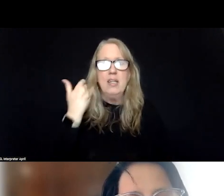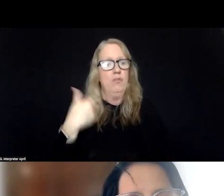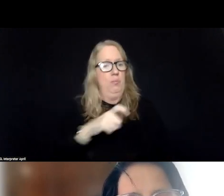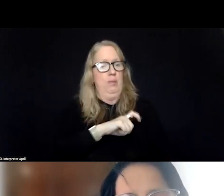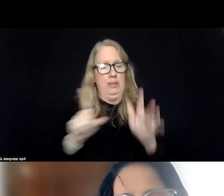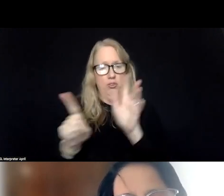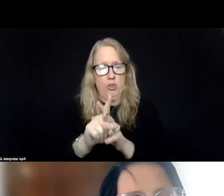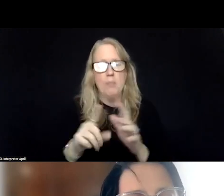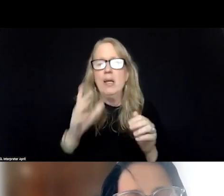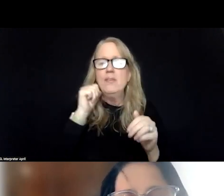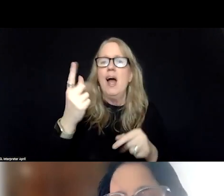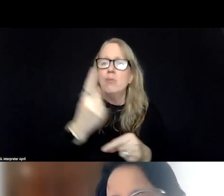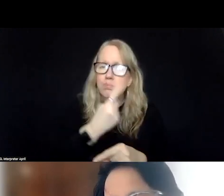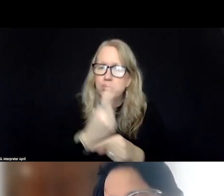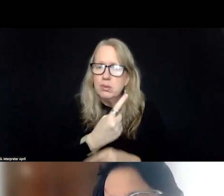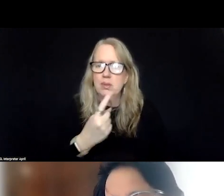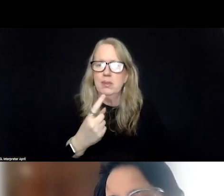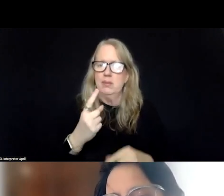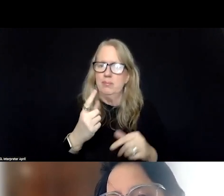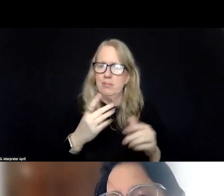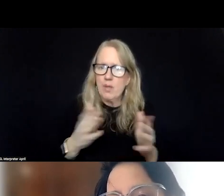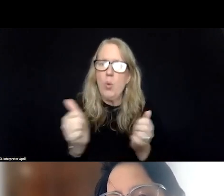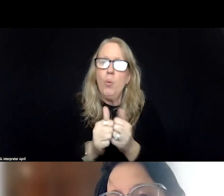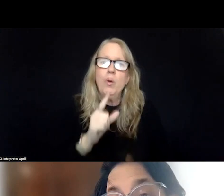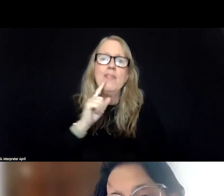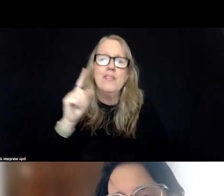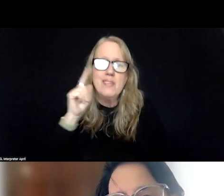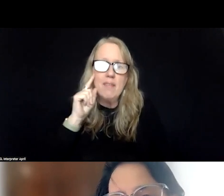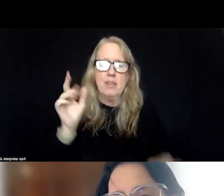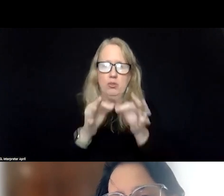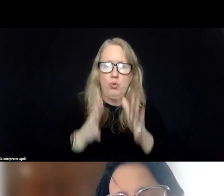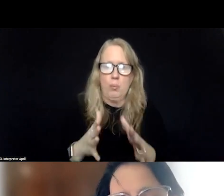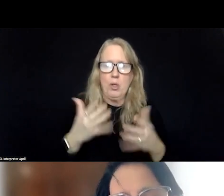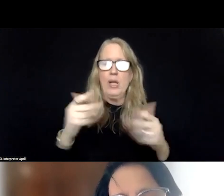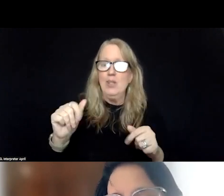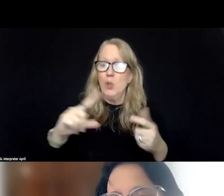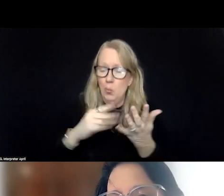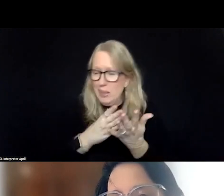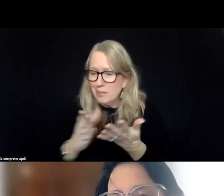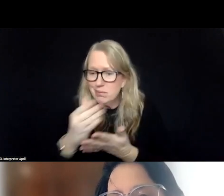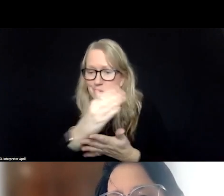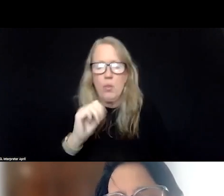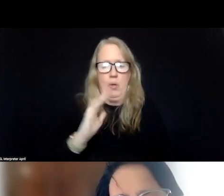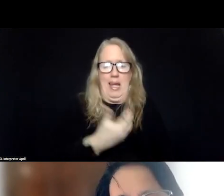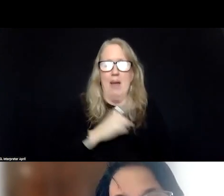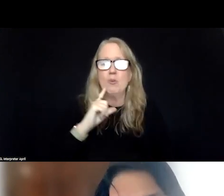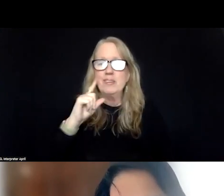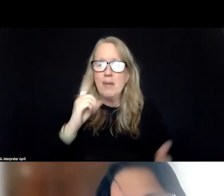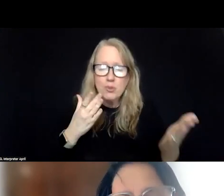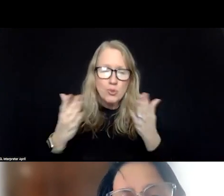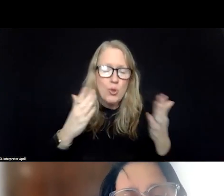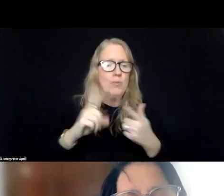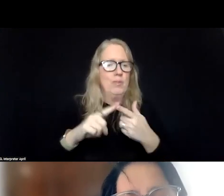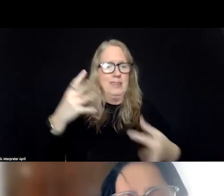use the proper protocol with a deaf interpreter. And we actually had to navigate through our deaf services and the